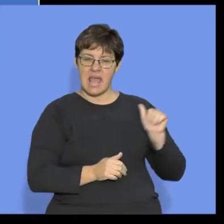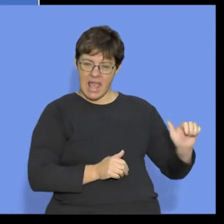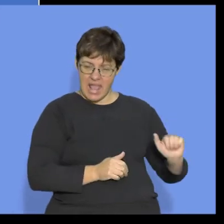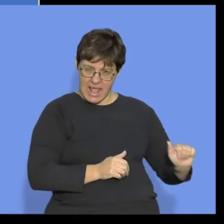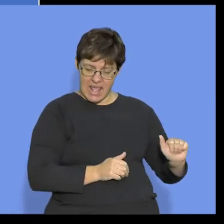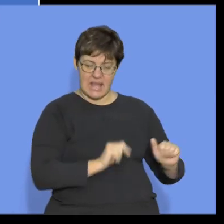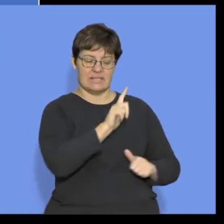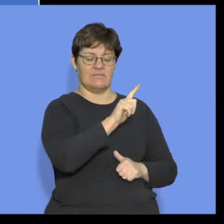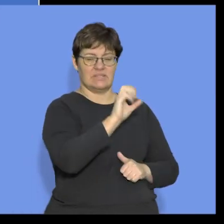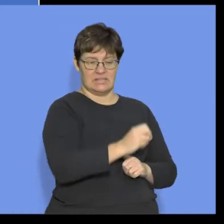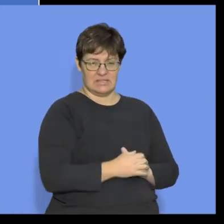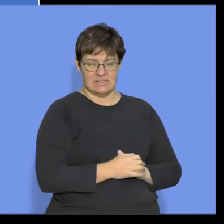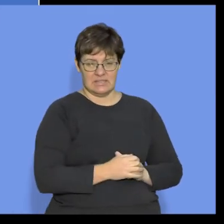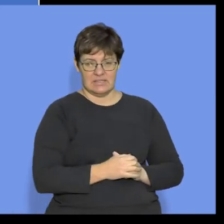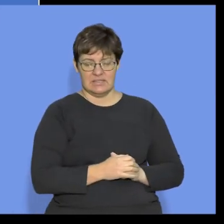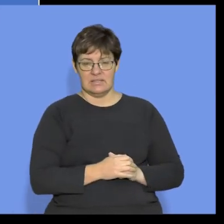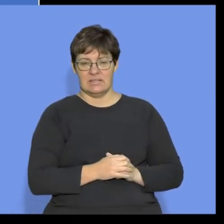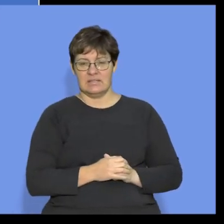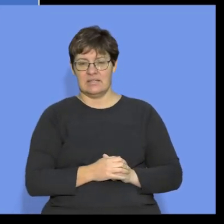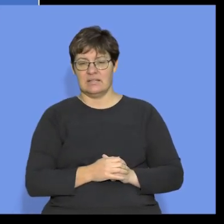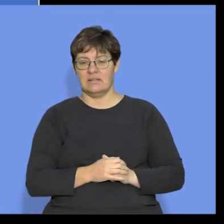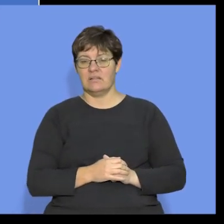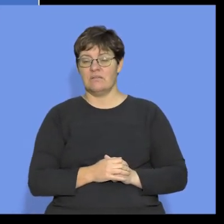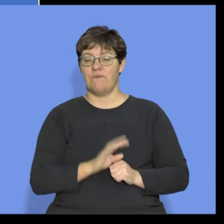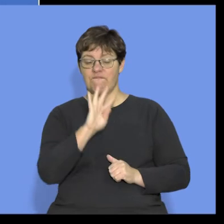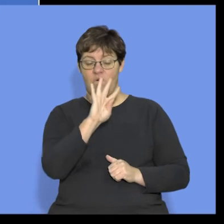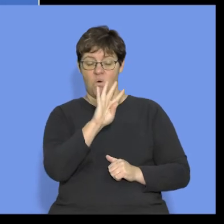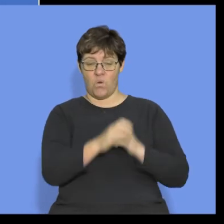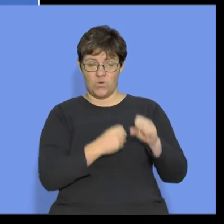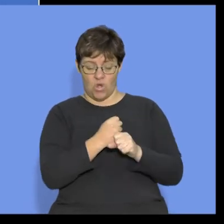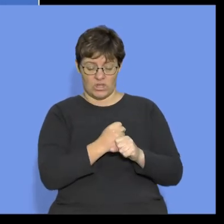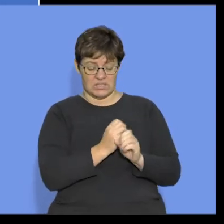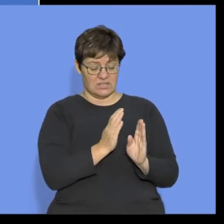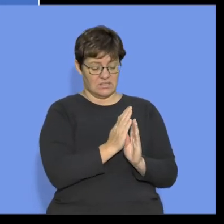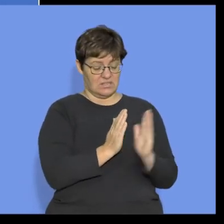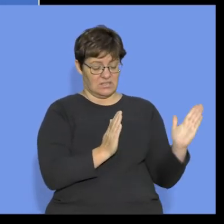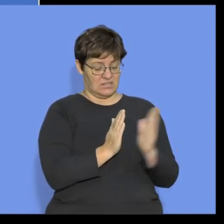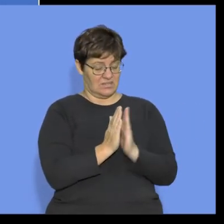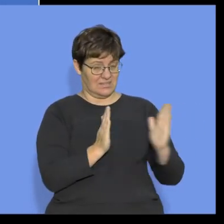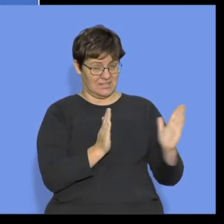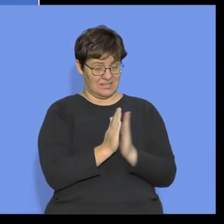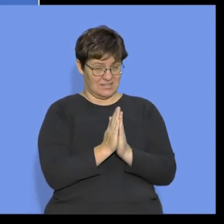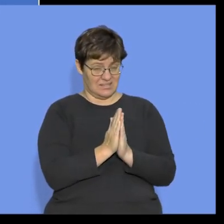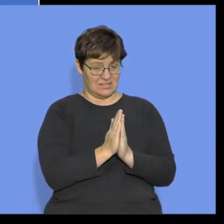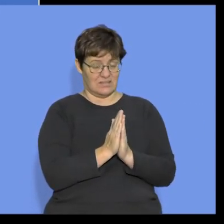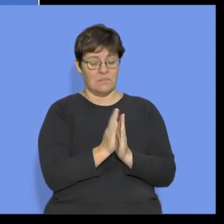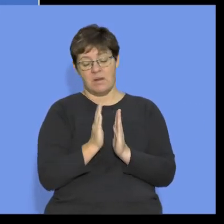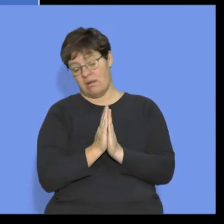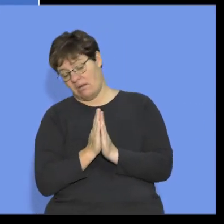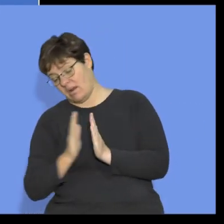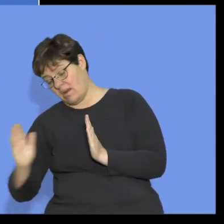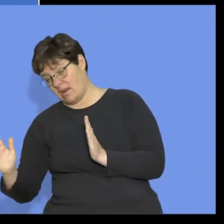70. Numbers of trees that dies within 4 years. Numbers of trees that lives beyond 4 years is